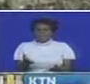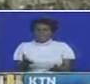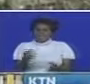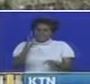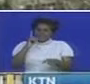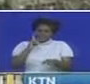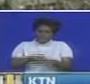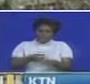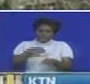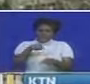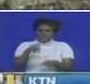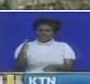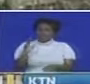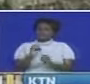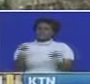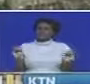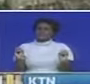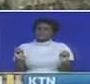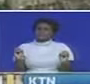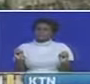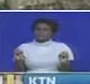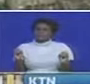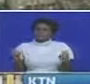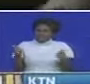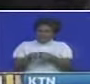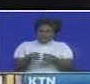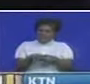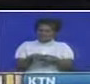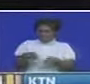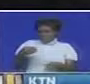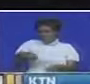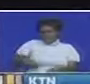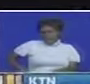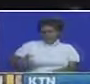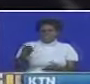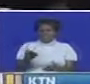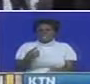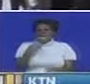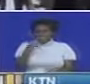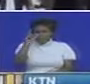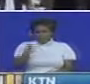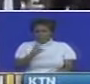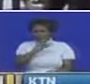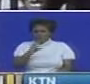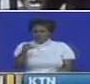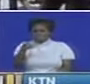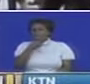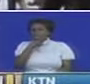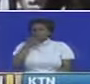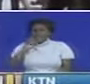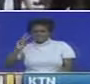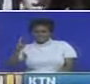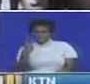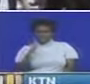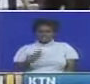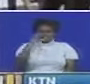they are hit by insecurity, on the other side, they are hit by famine. The Kenya Red Cross Society says the drought is on its second